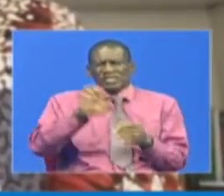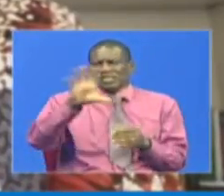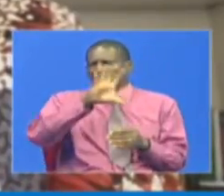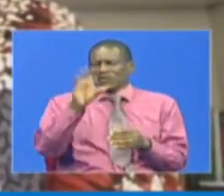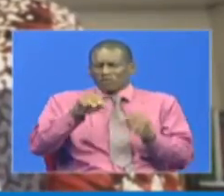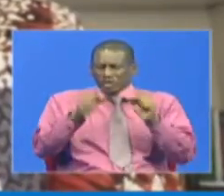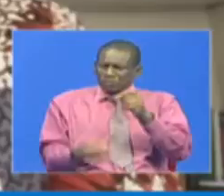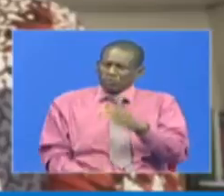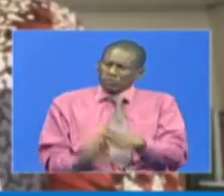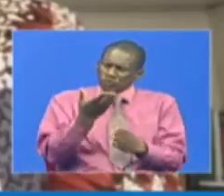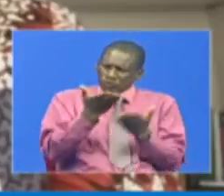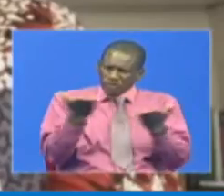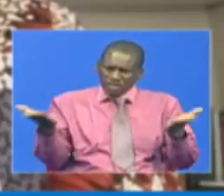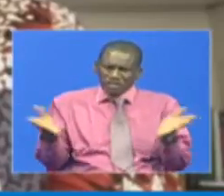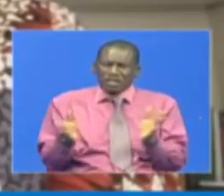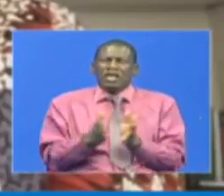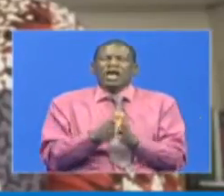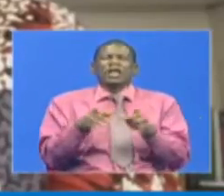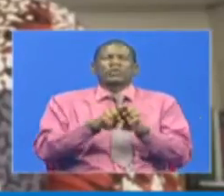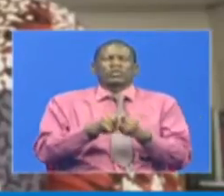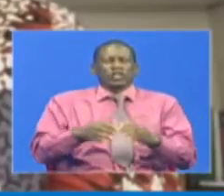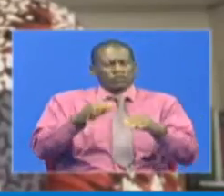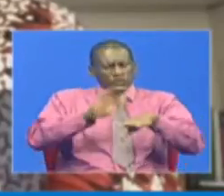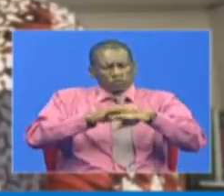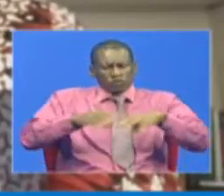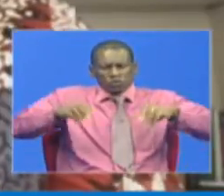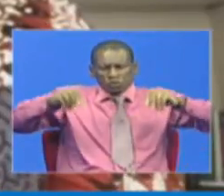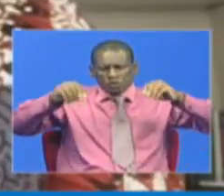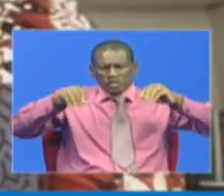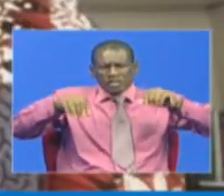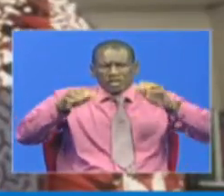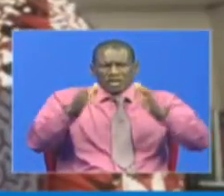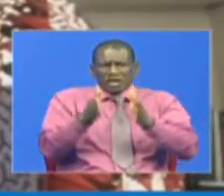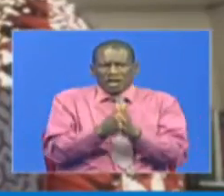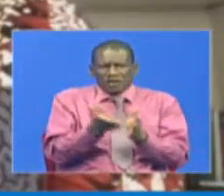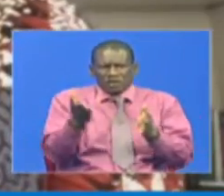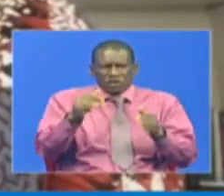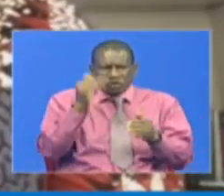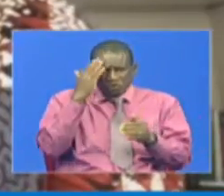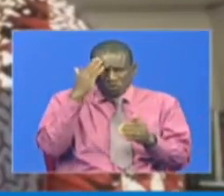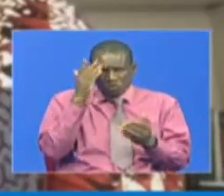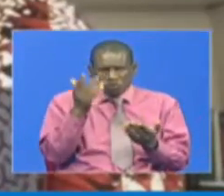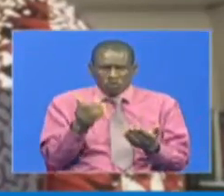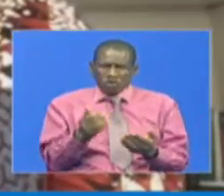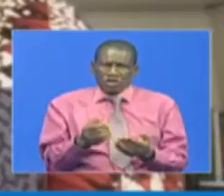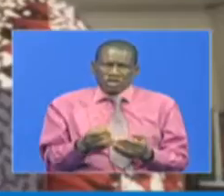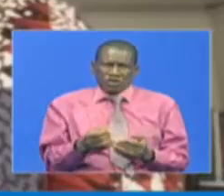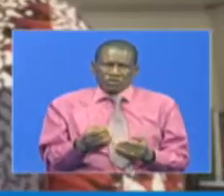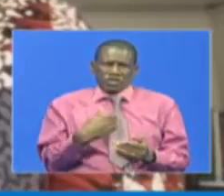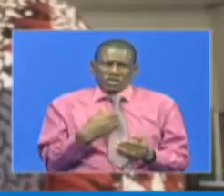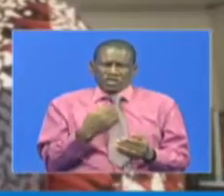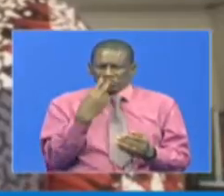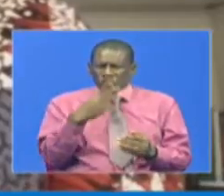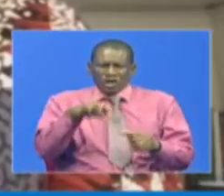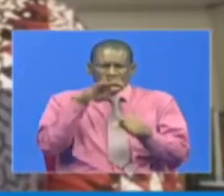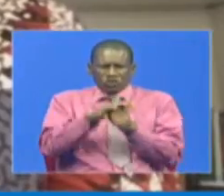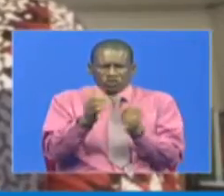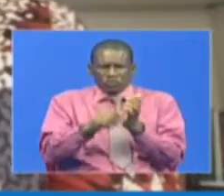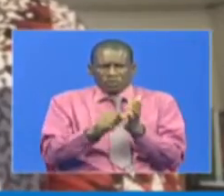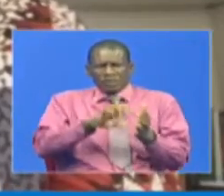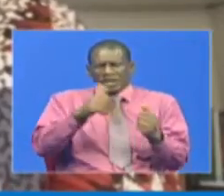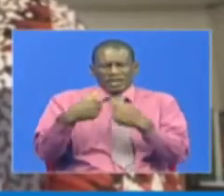these goods and they're of great quality, and they can, and you know, you solve a lot of problems. So I think the